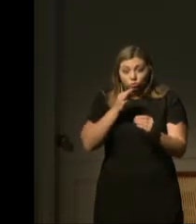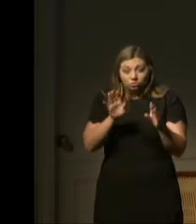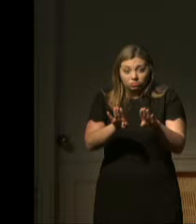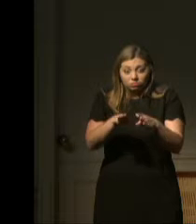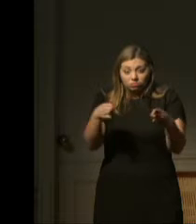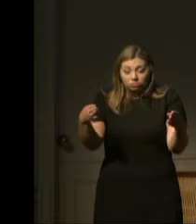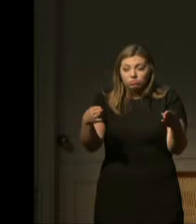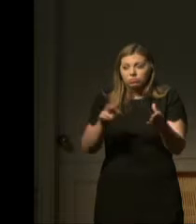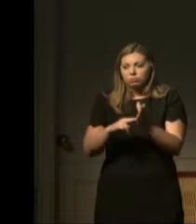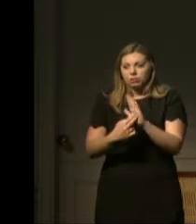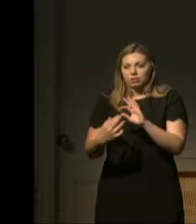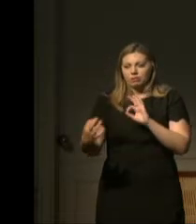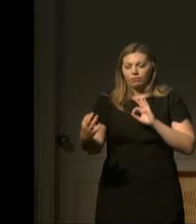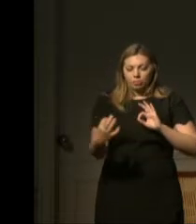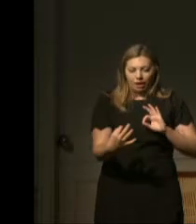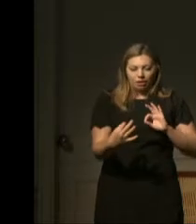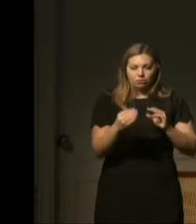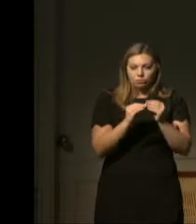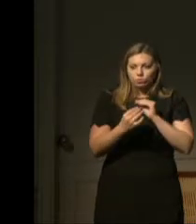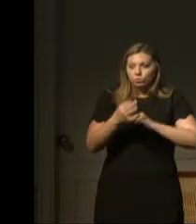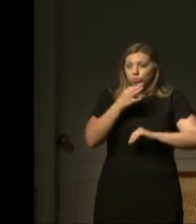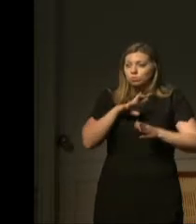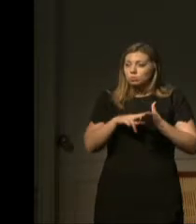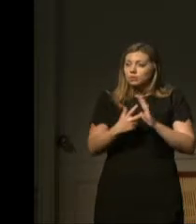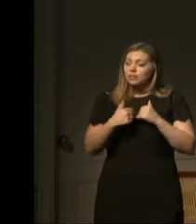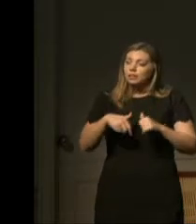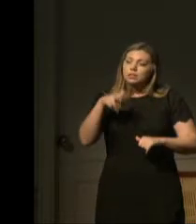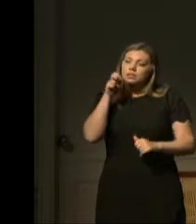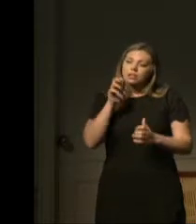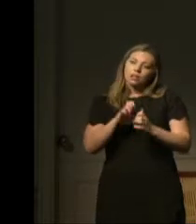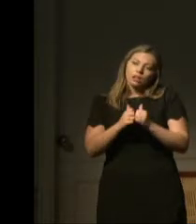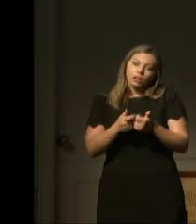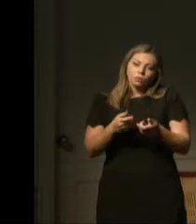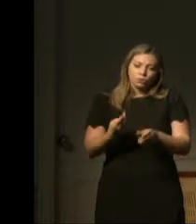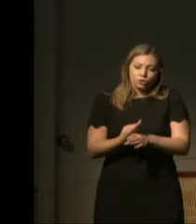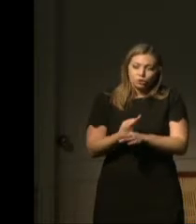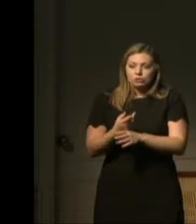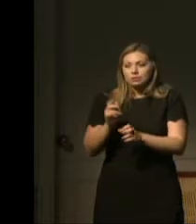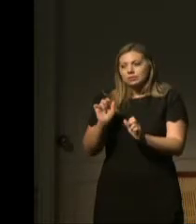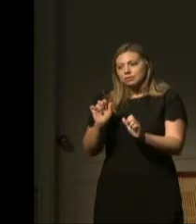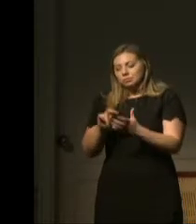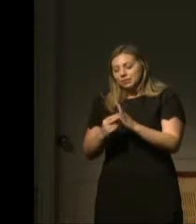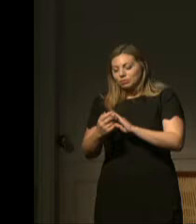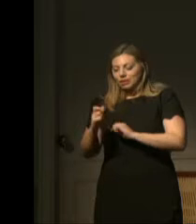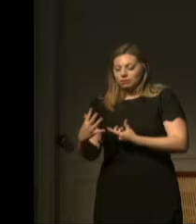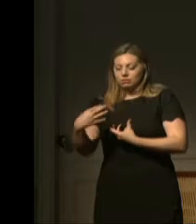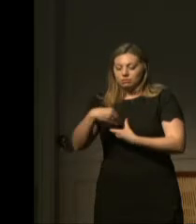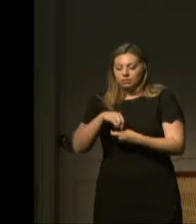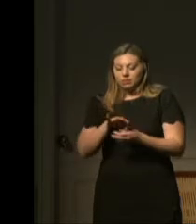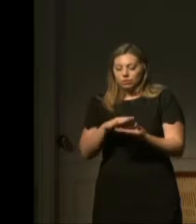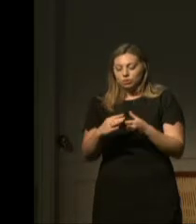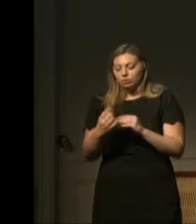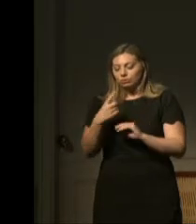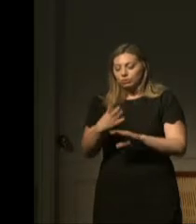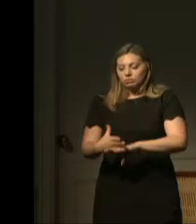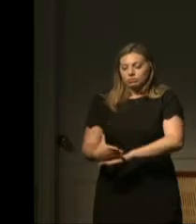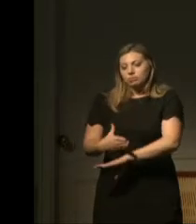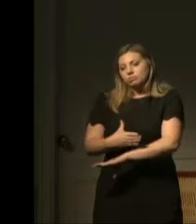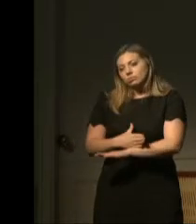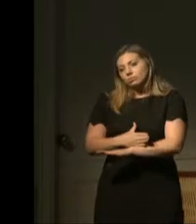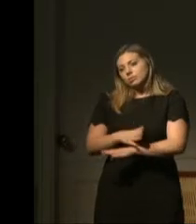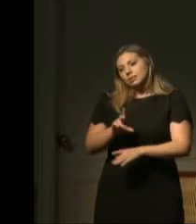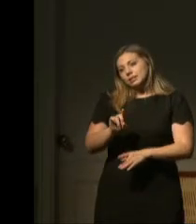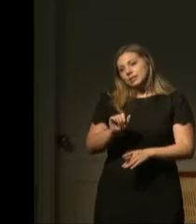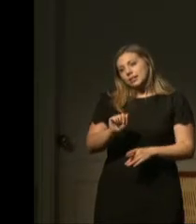it, the sooner we would hear how it was being used, the sooner we'd be able to incorporate those stories into improving the